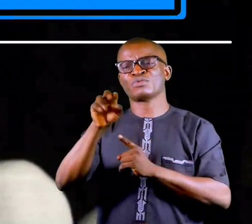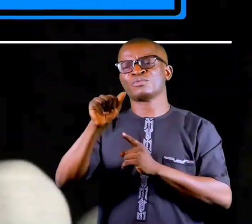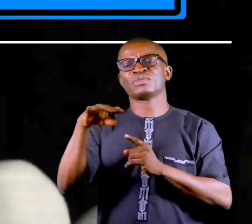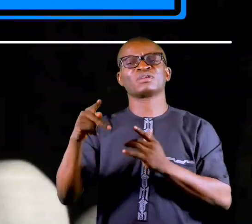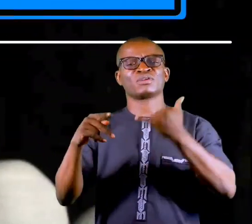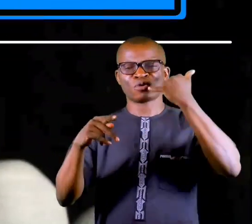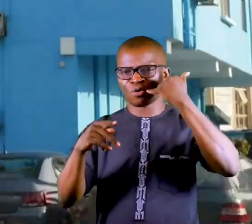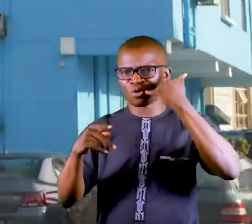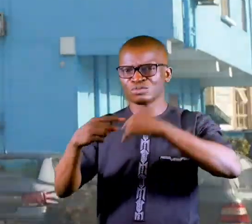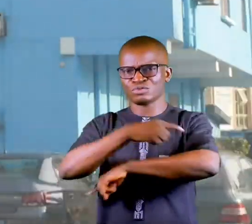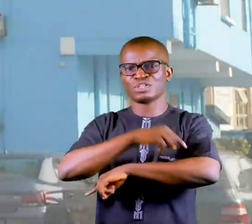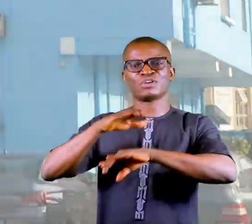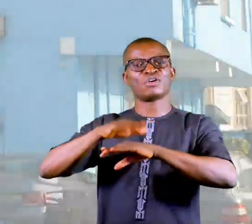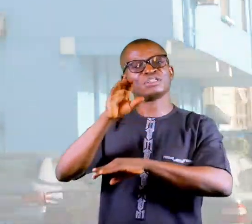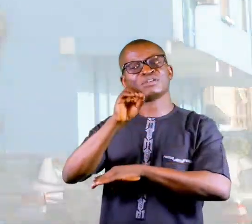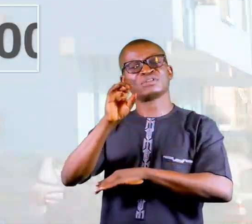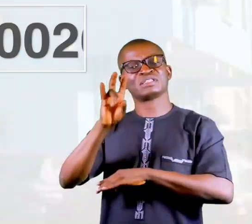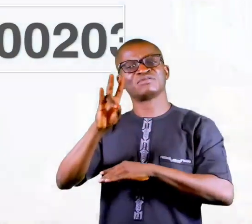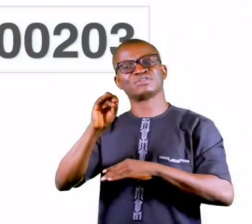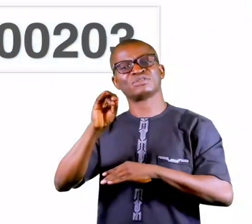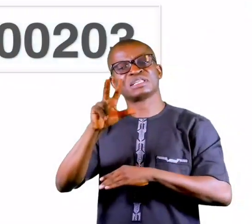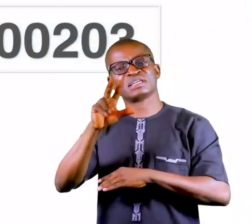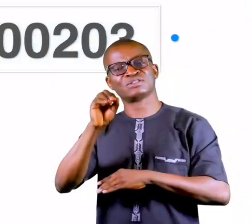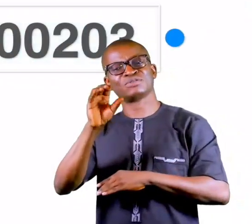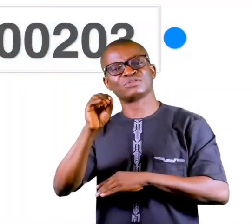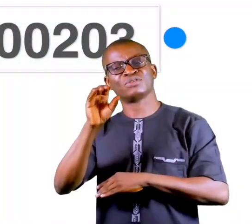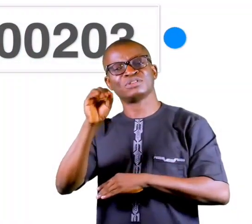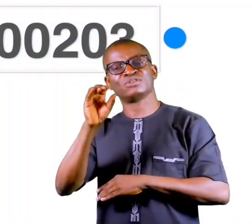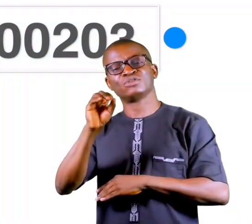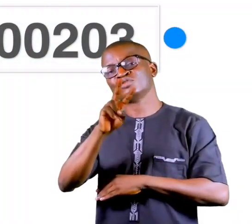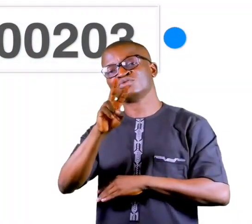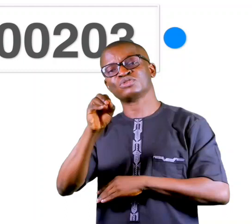NAPTIP. Call NAPTIP today on 0703